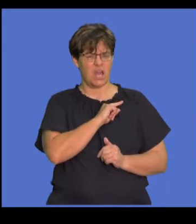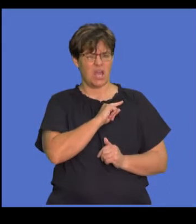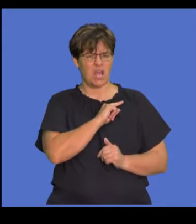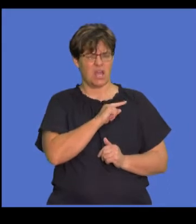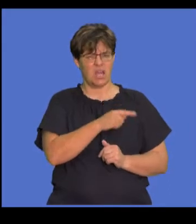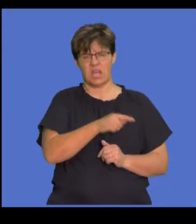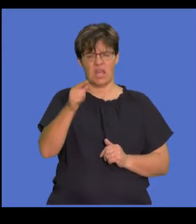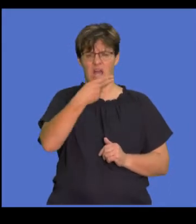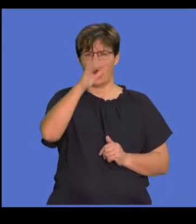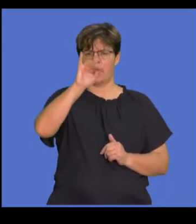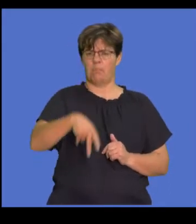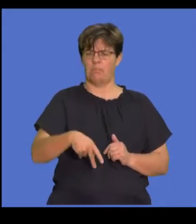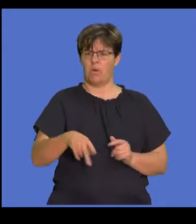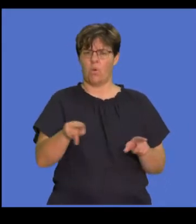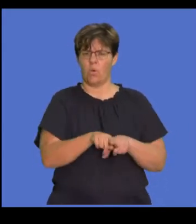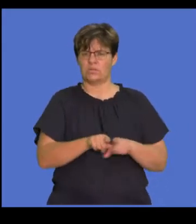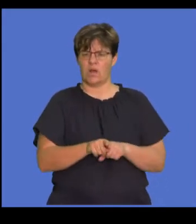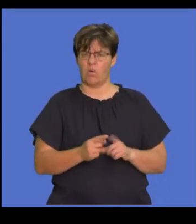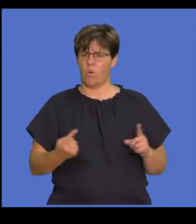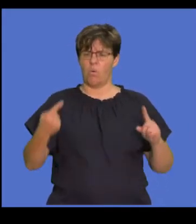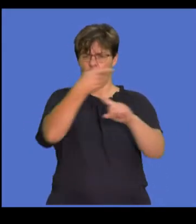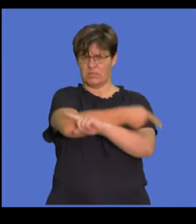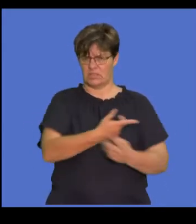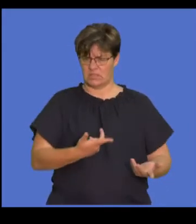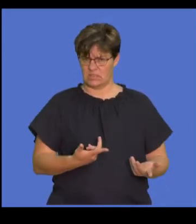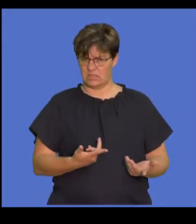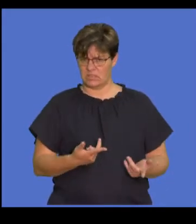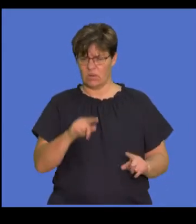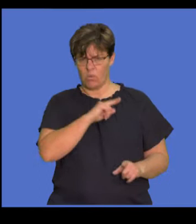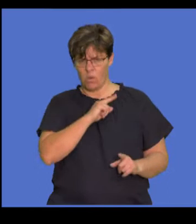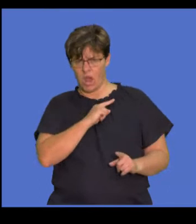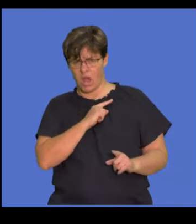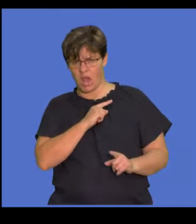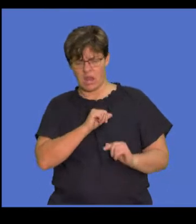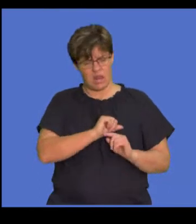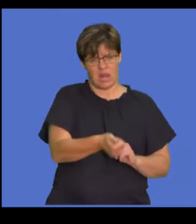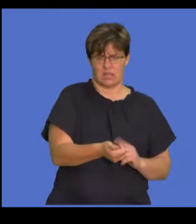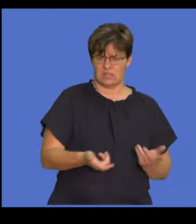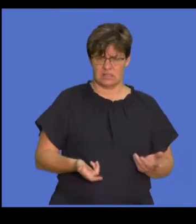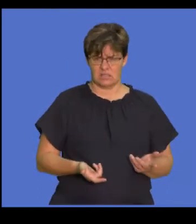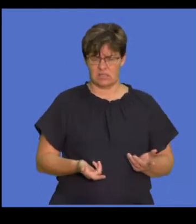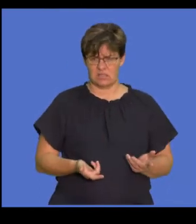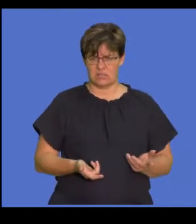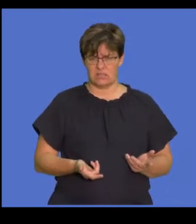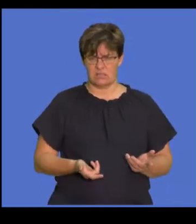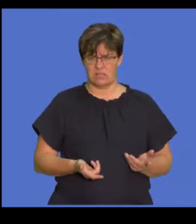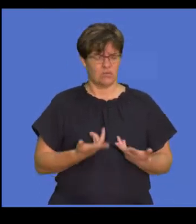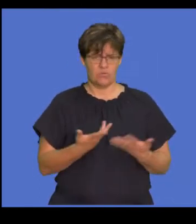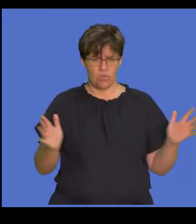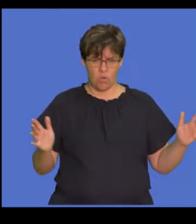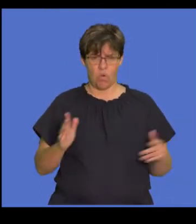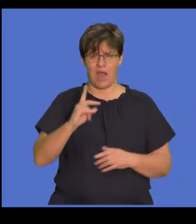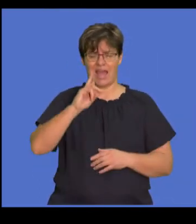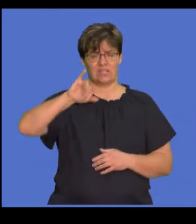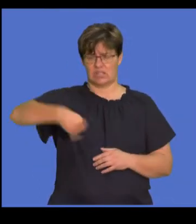why can I not call the hypotenuse also opposite? Because it's exactly next to theta. It is